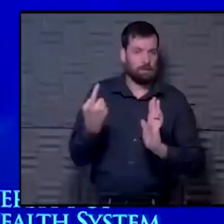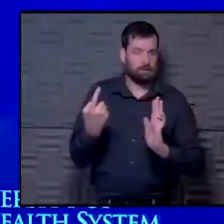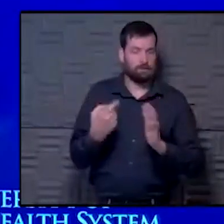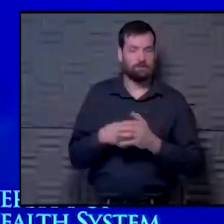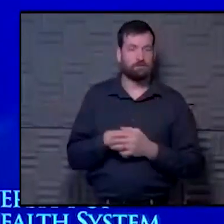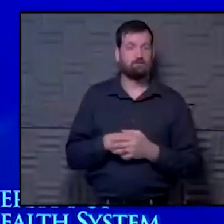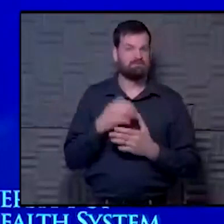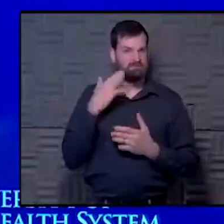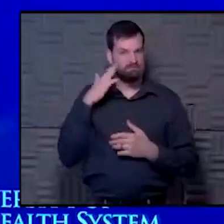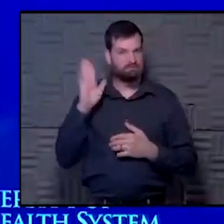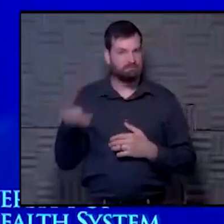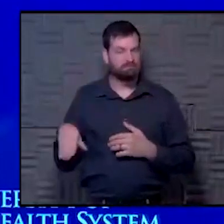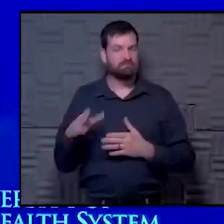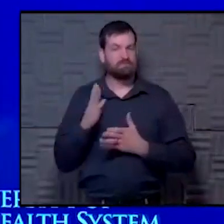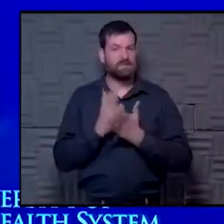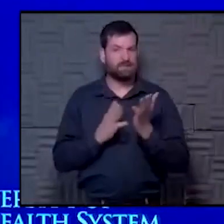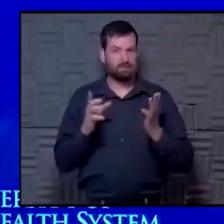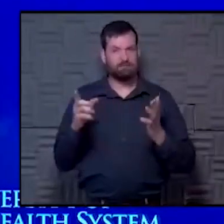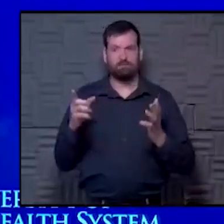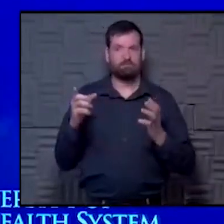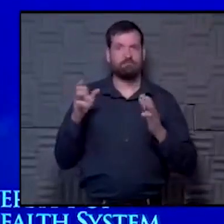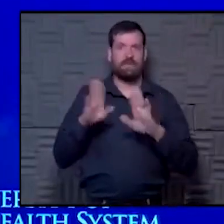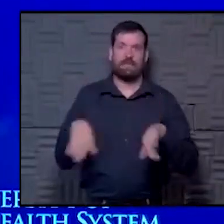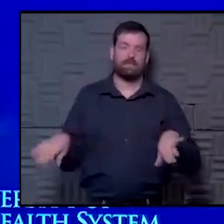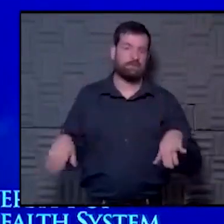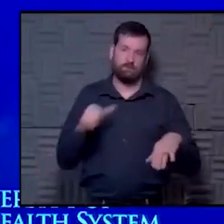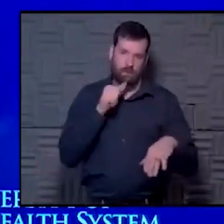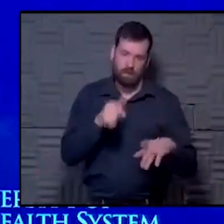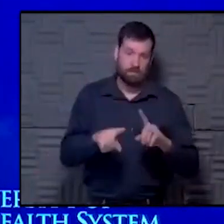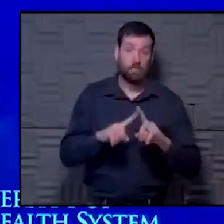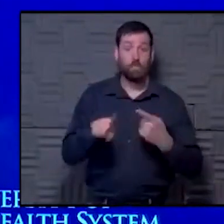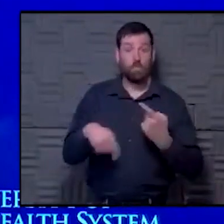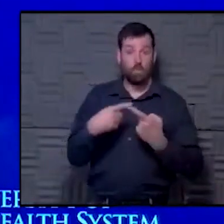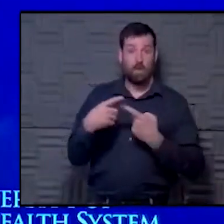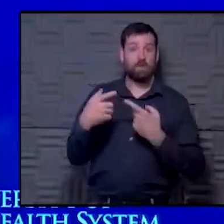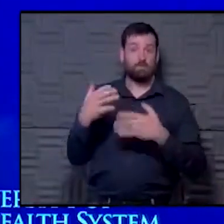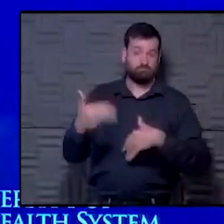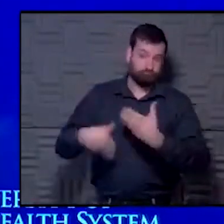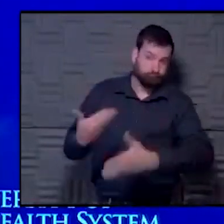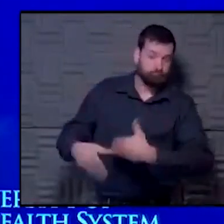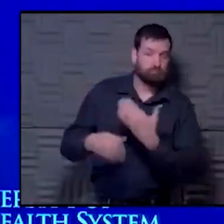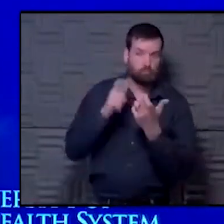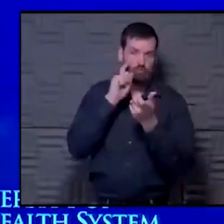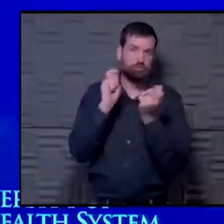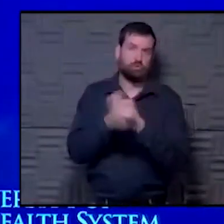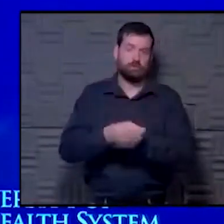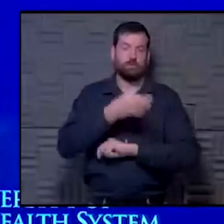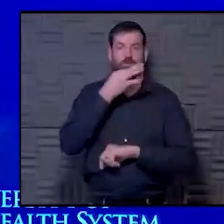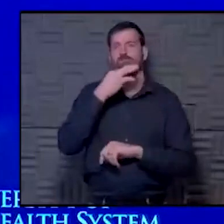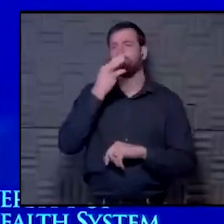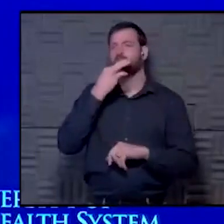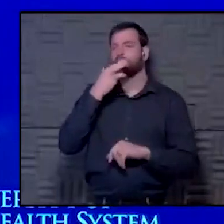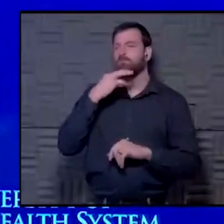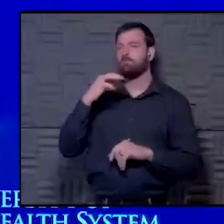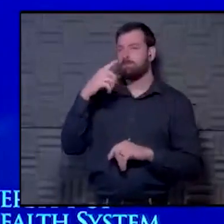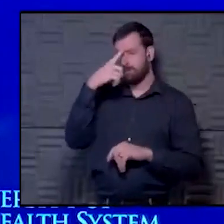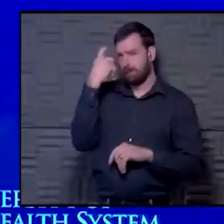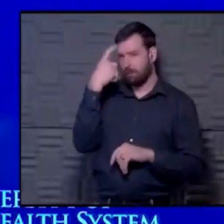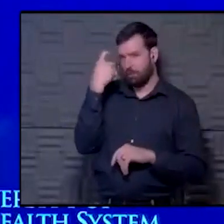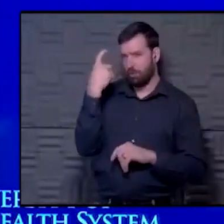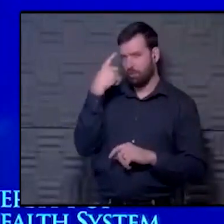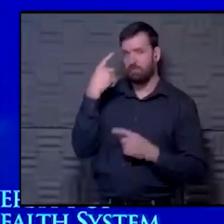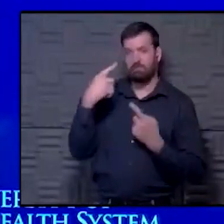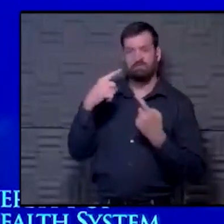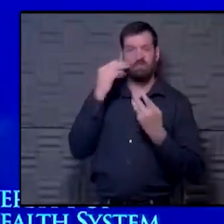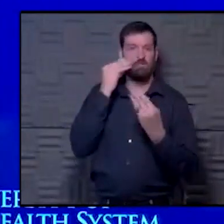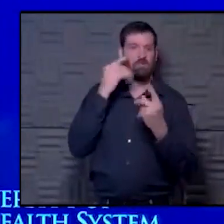there's a significant number of kids that have not, and I think that'll change the numbers a lot once we get that going. I think that's going to be going starting this summer, I hope, with the data coming out from